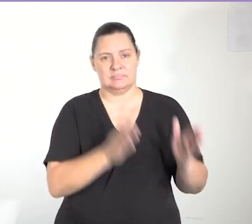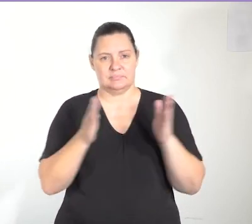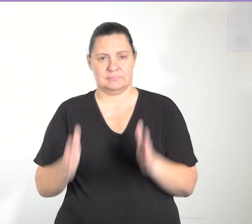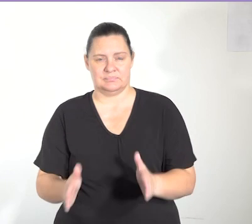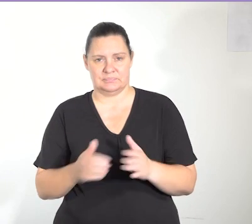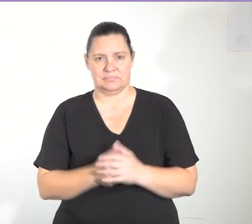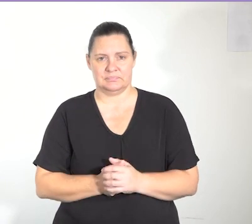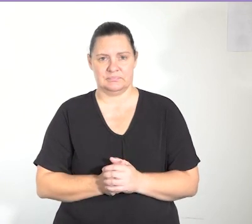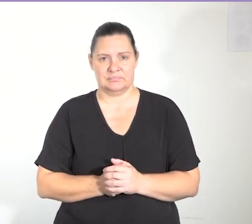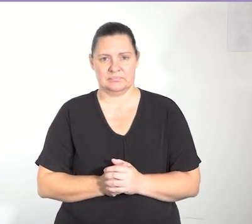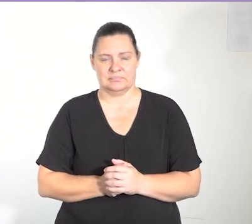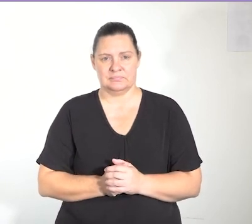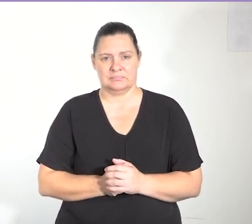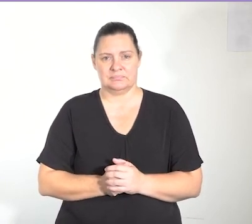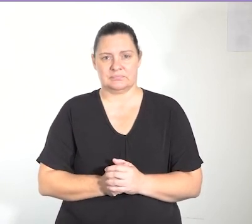one.